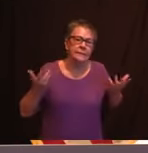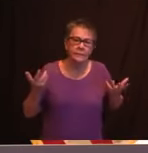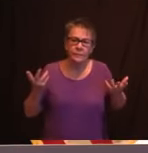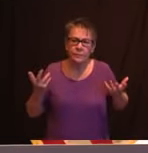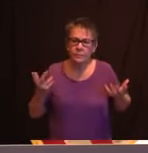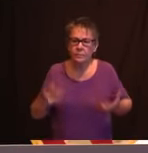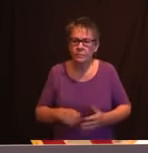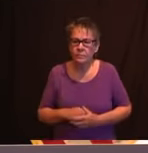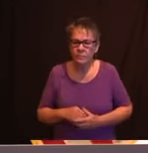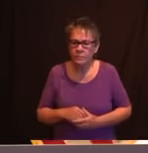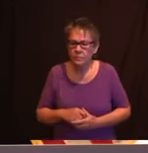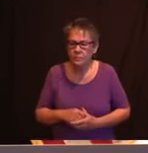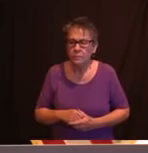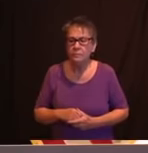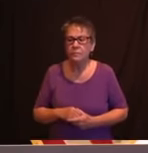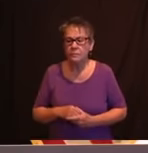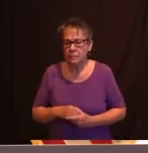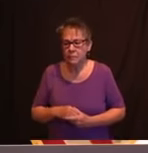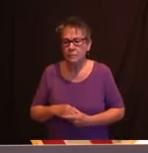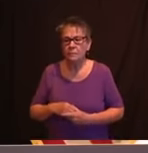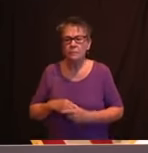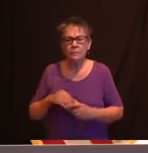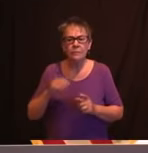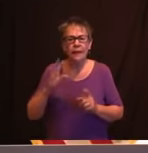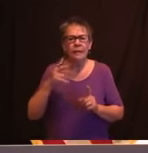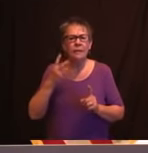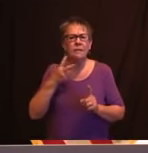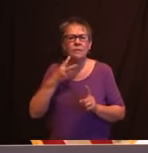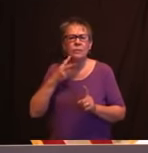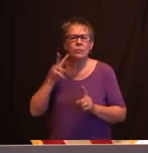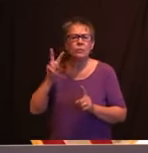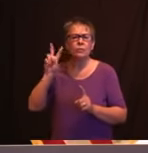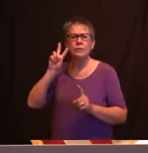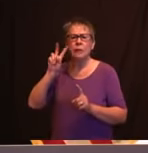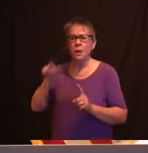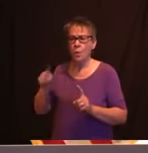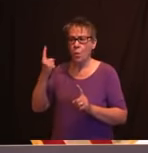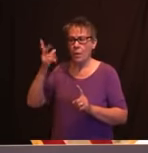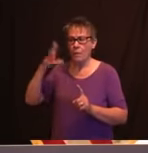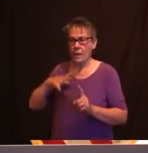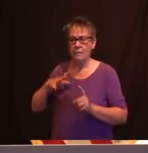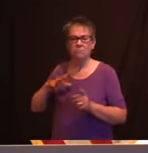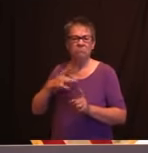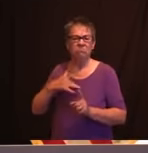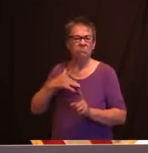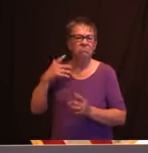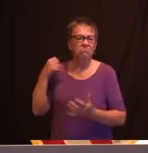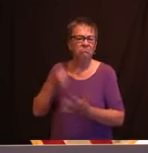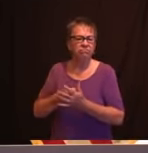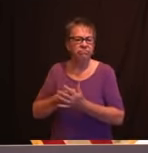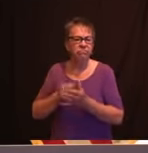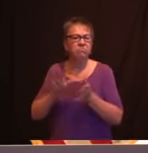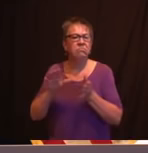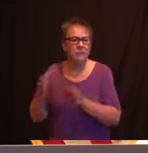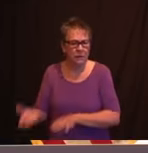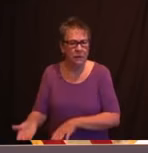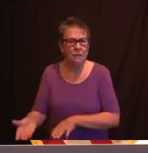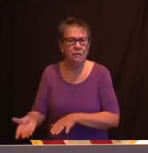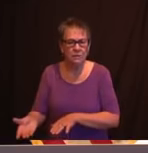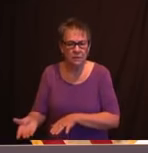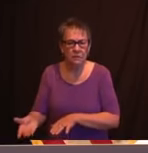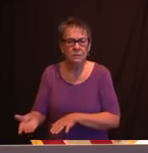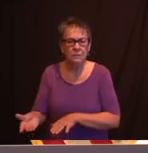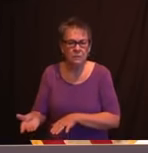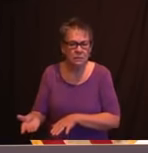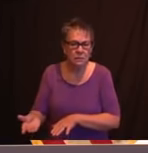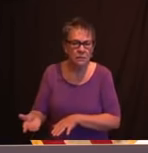of a coronary cardiac arrest, but his sister-in-law was